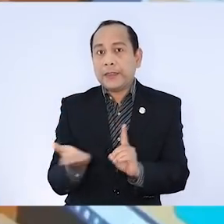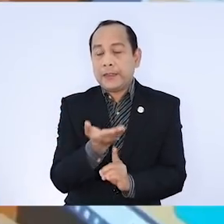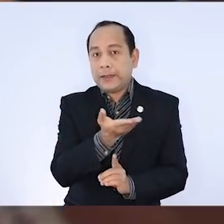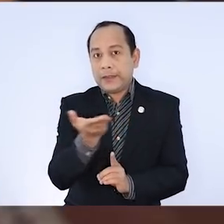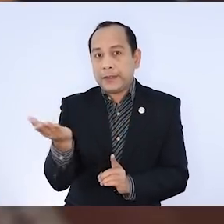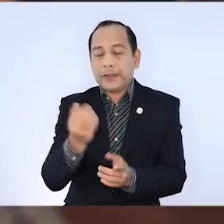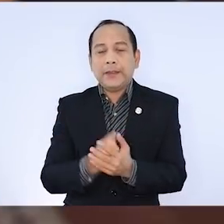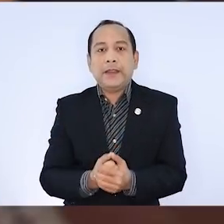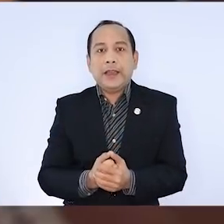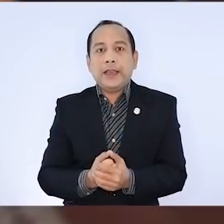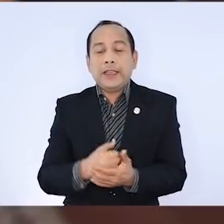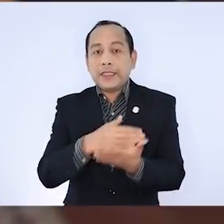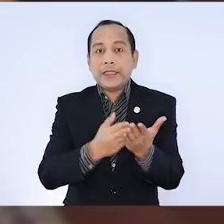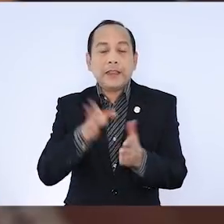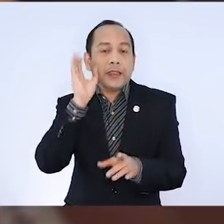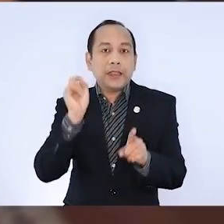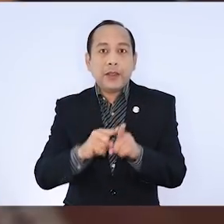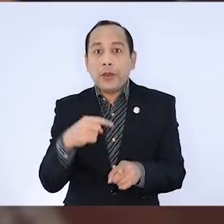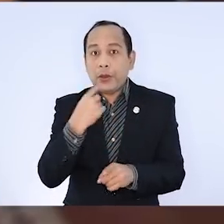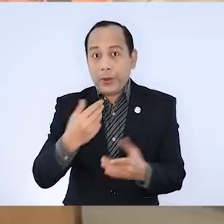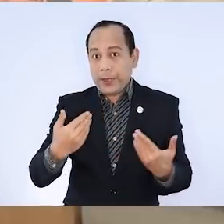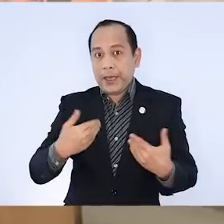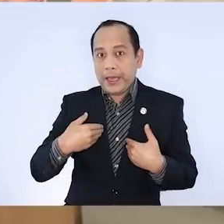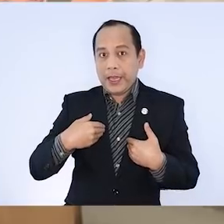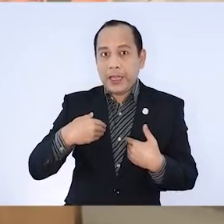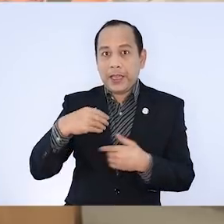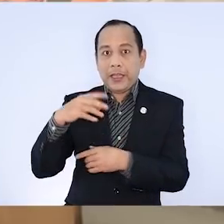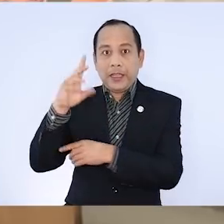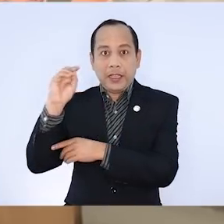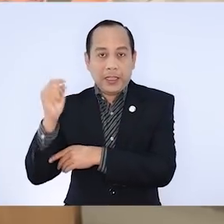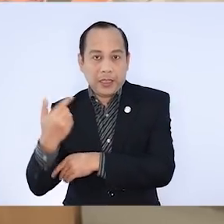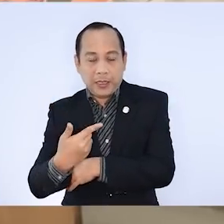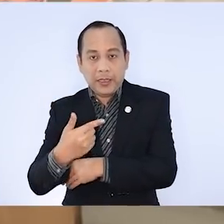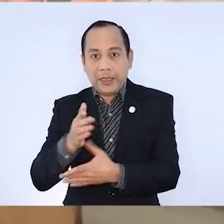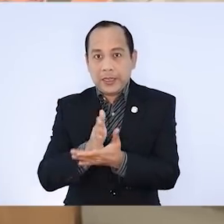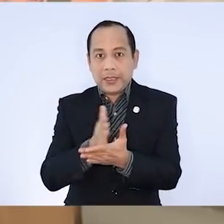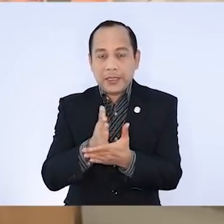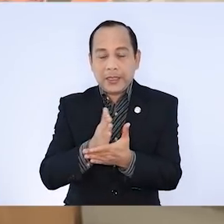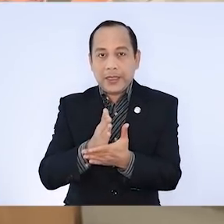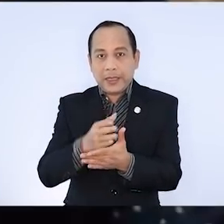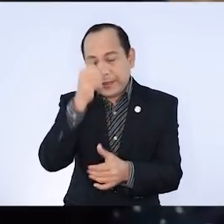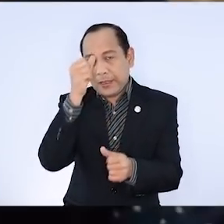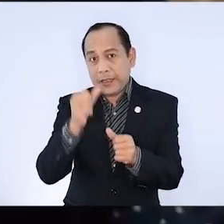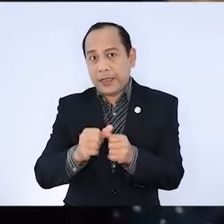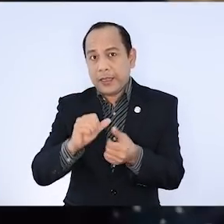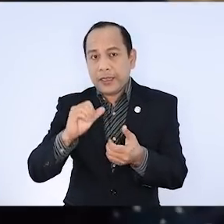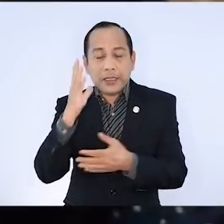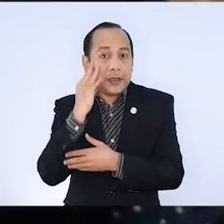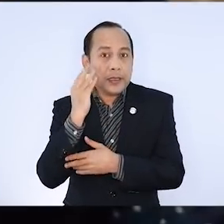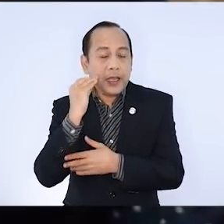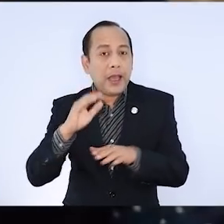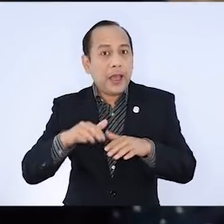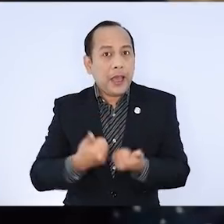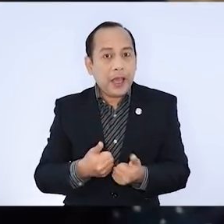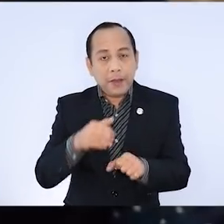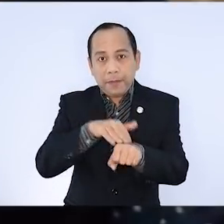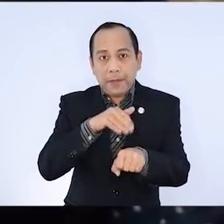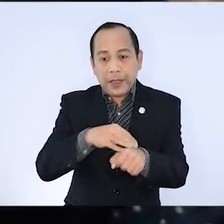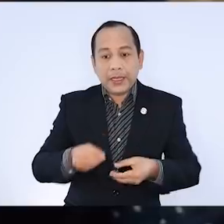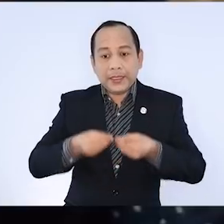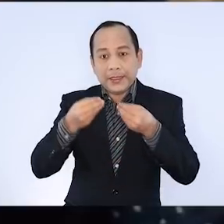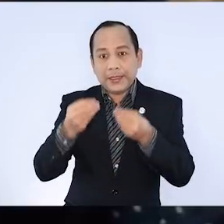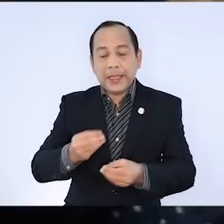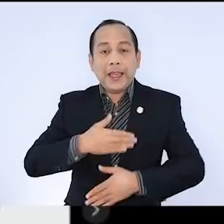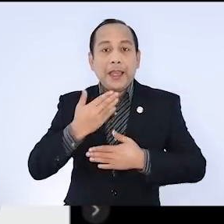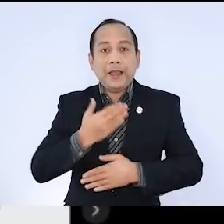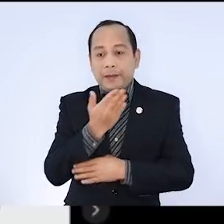up. Some brethren who own dogs share their memorable experiences on how their pets brought great happiness to